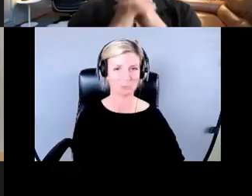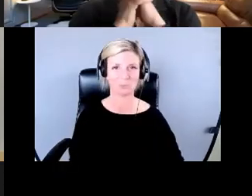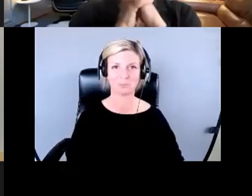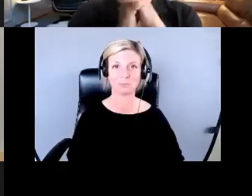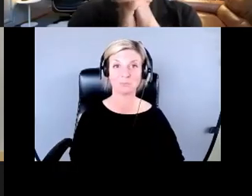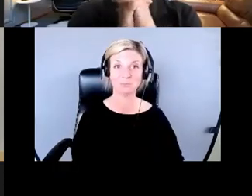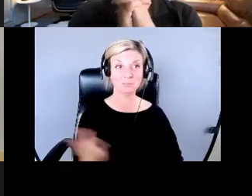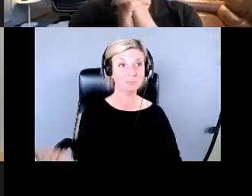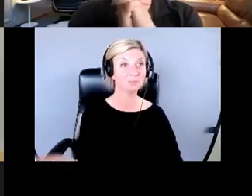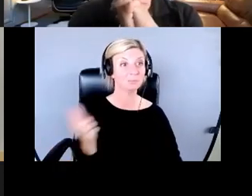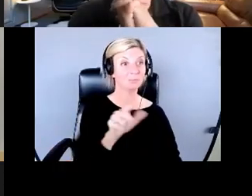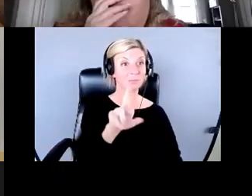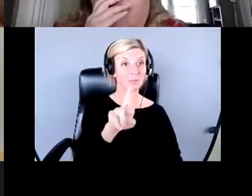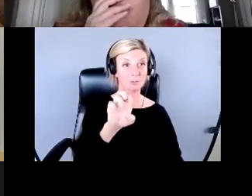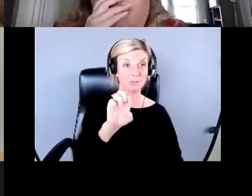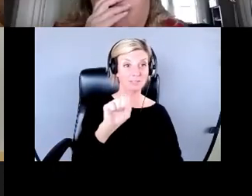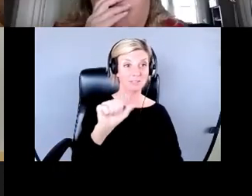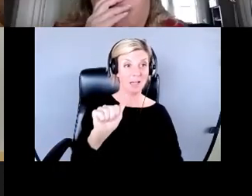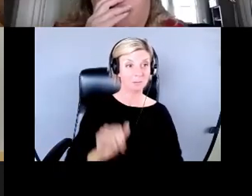up next.